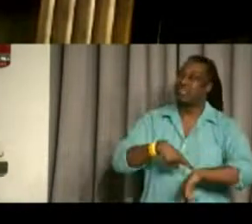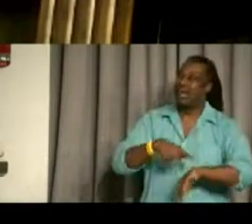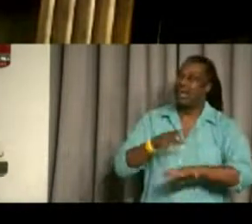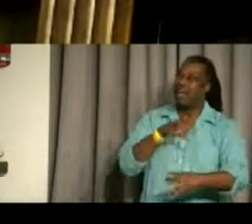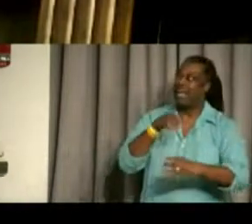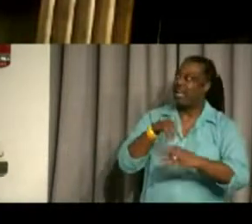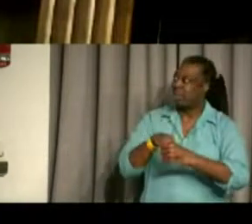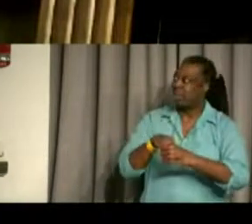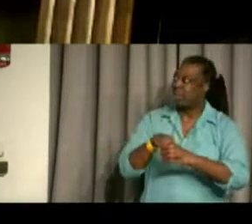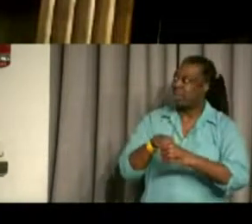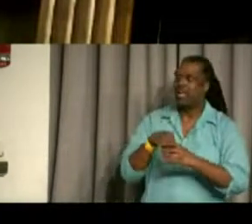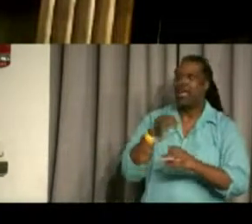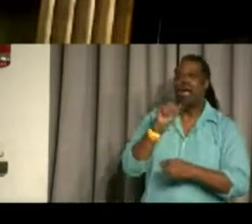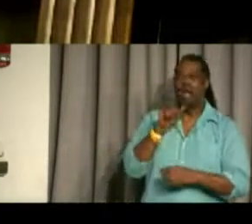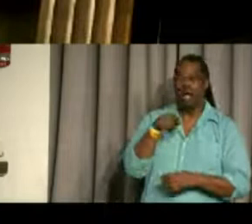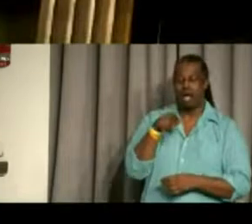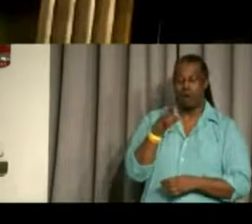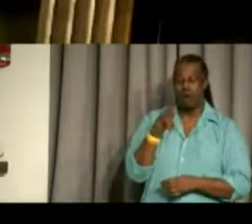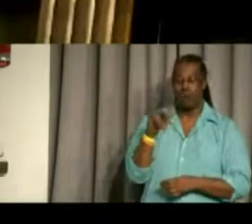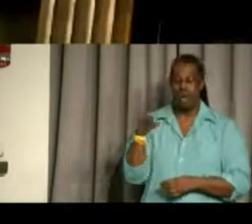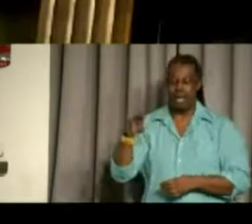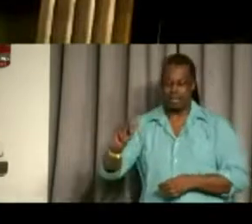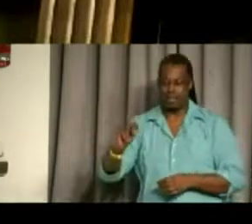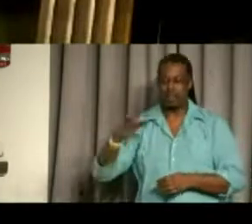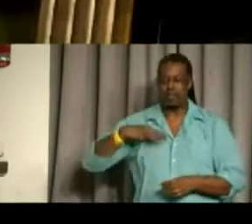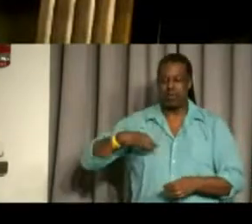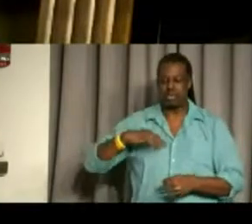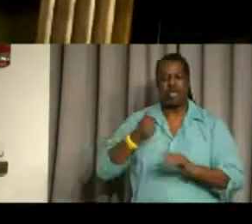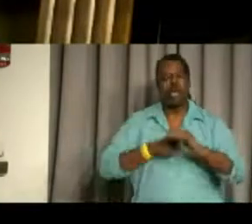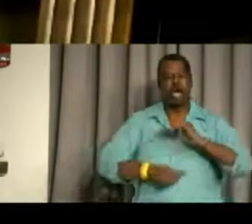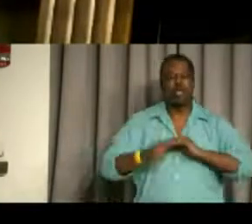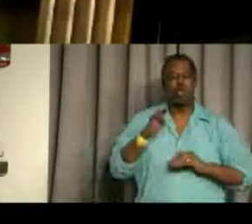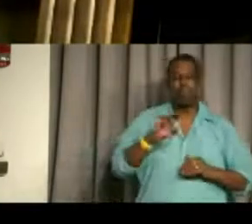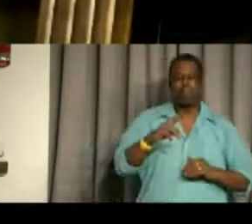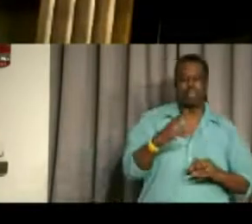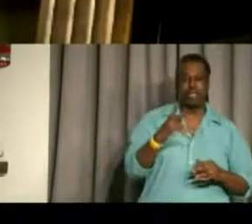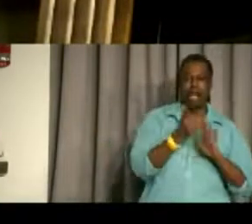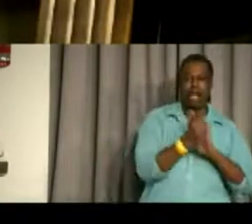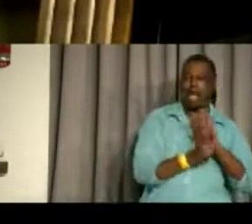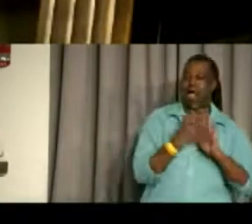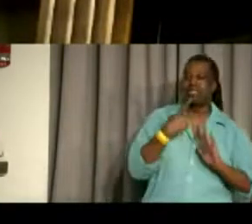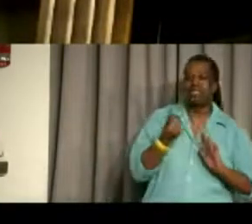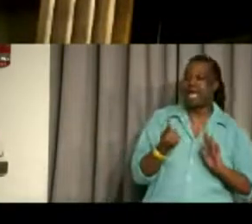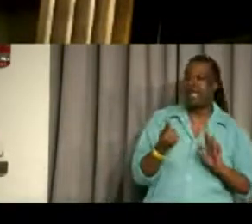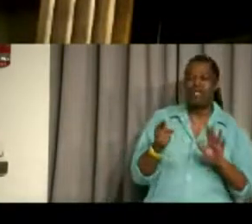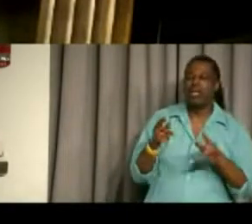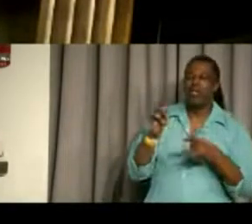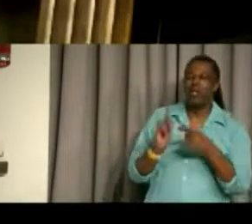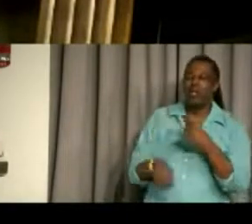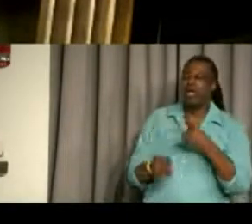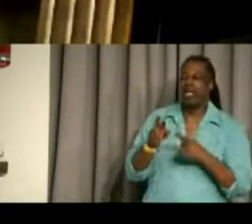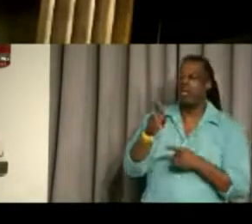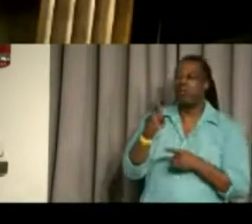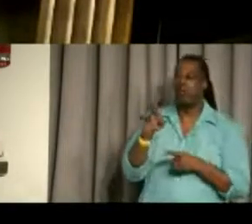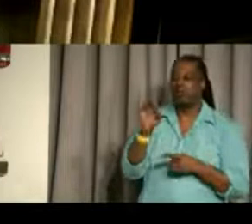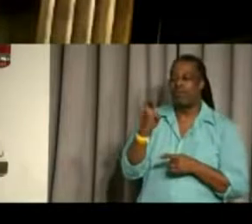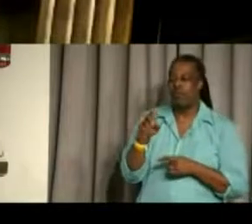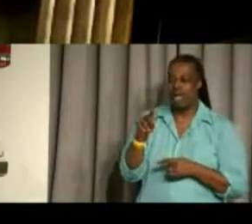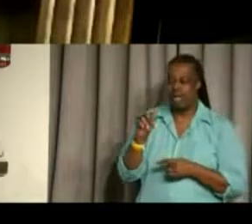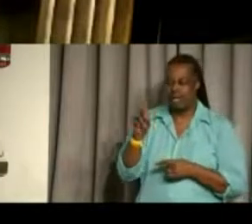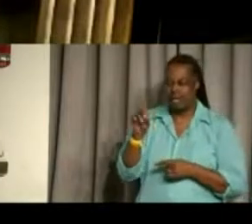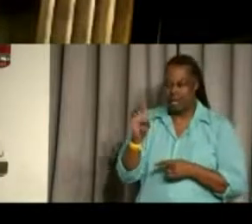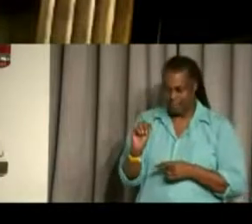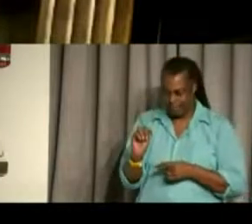an appropriations provision, which under Michigan law meant that it was not subject to referendum. It was bulletproof.